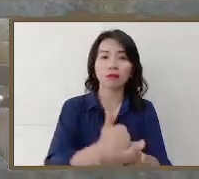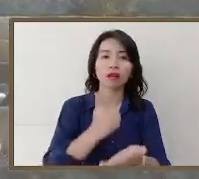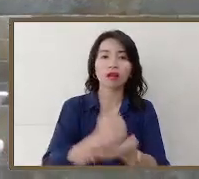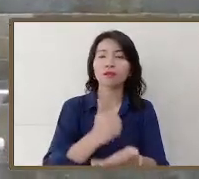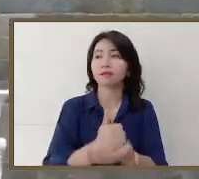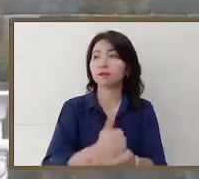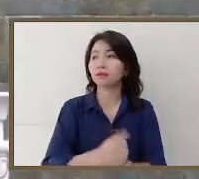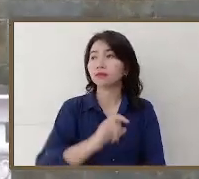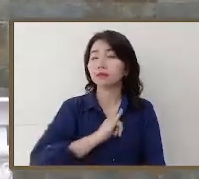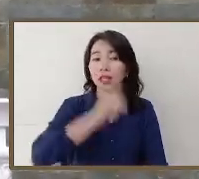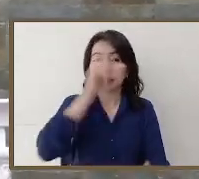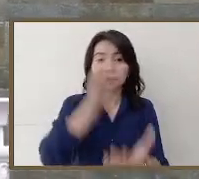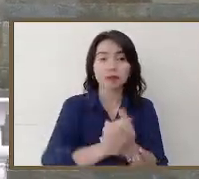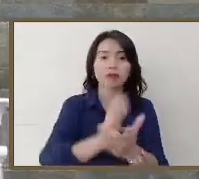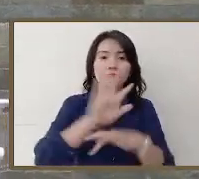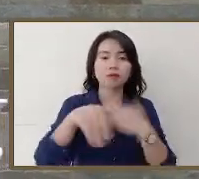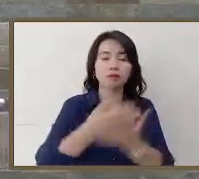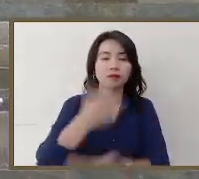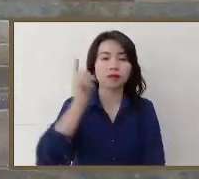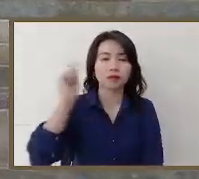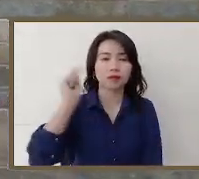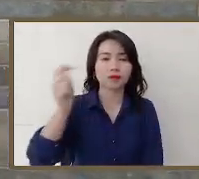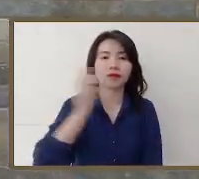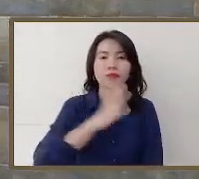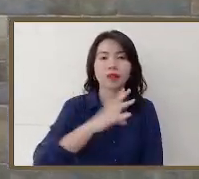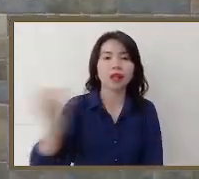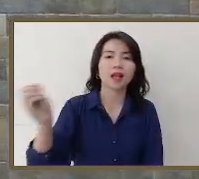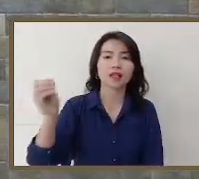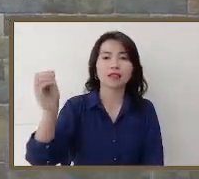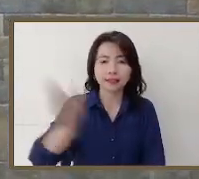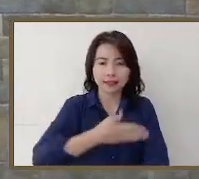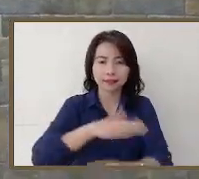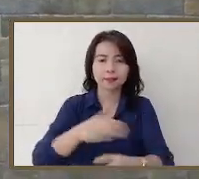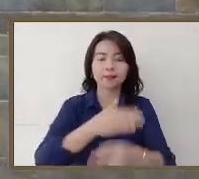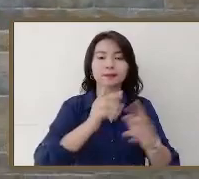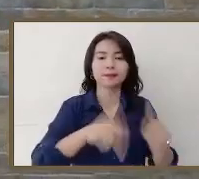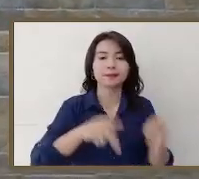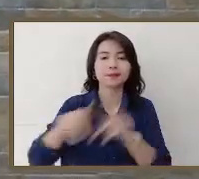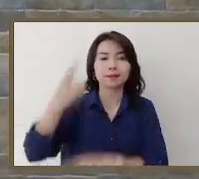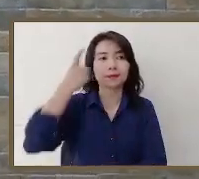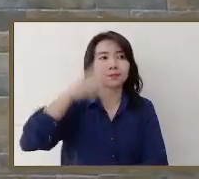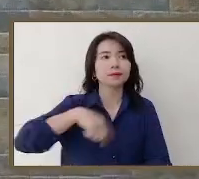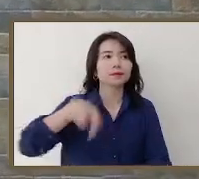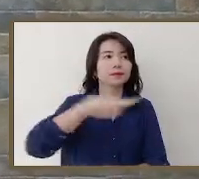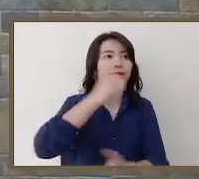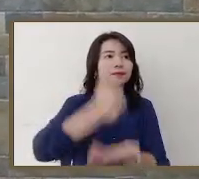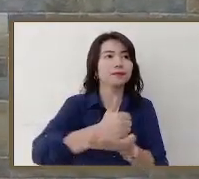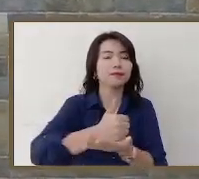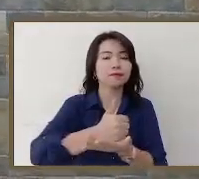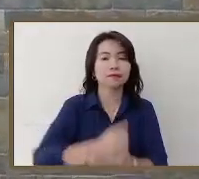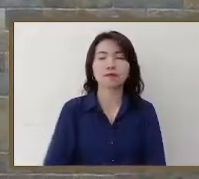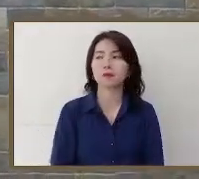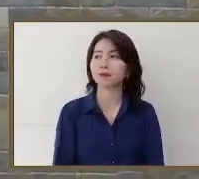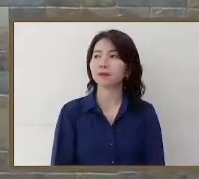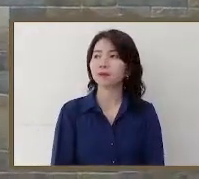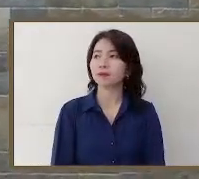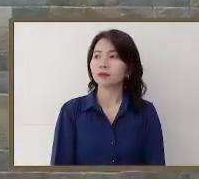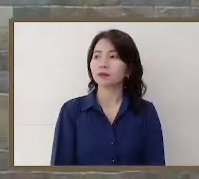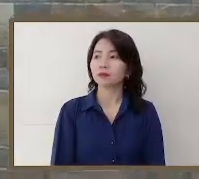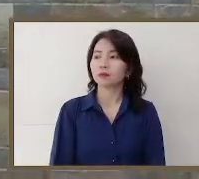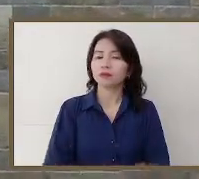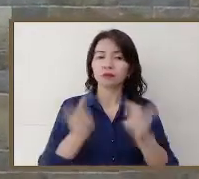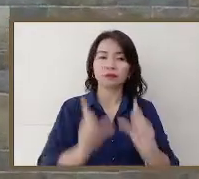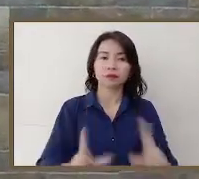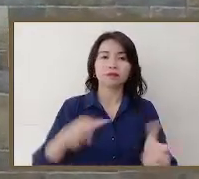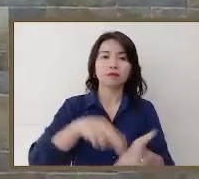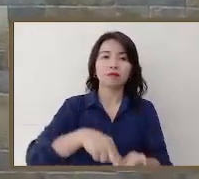those testimonies and those specials prepared us for the preaching of God's word. Amen. Amen. All right, let's